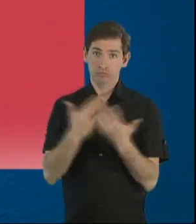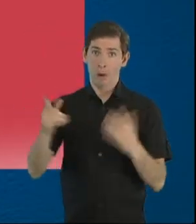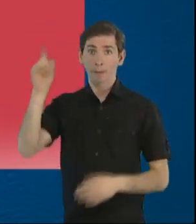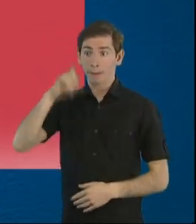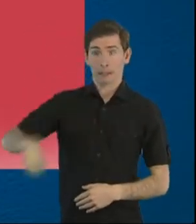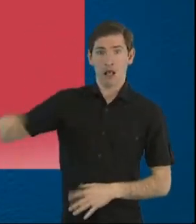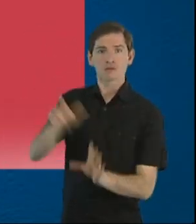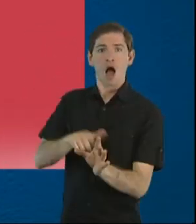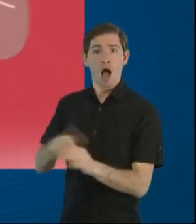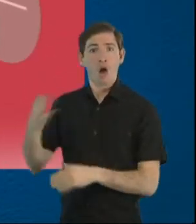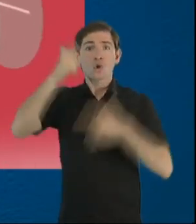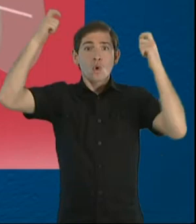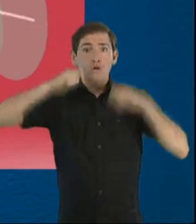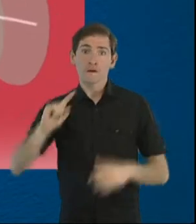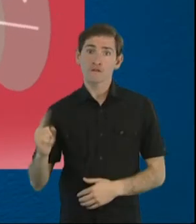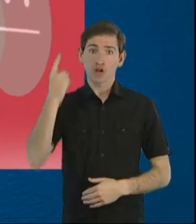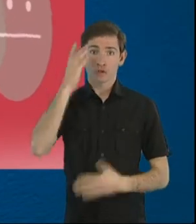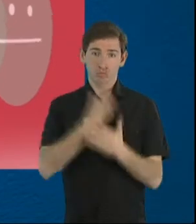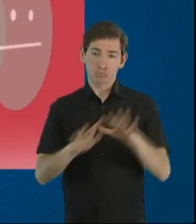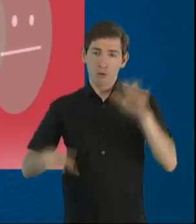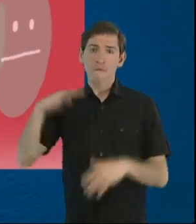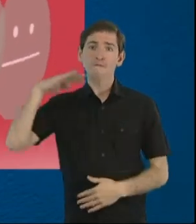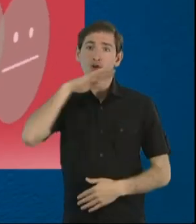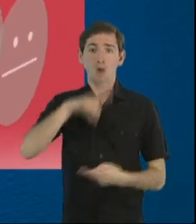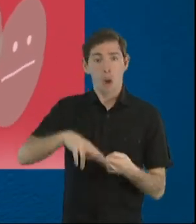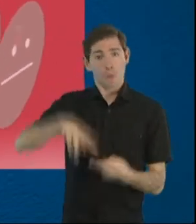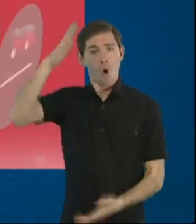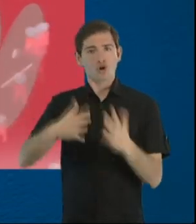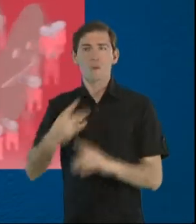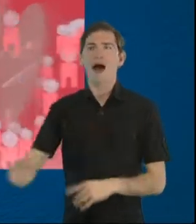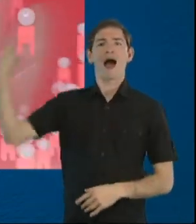London is now around 400 more than in 2000-2001.